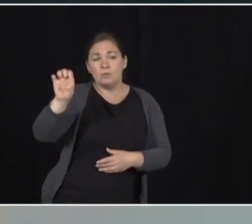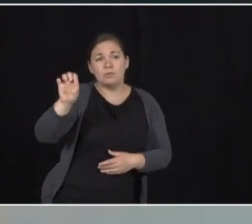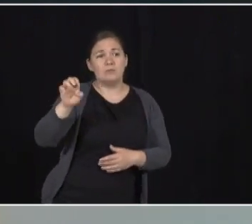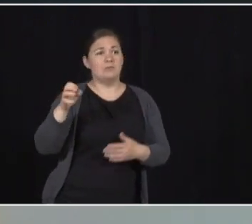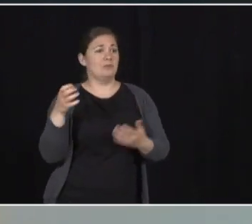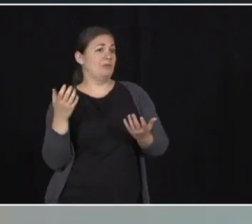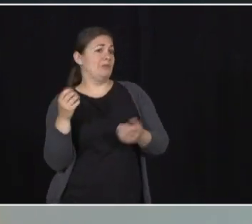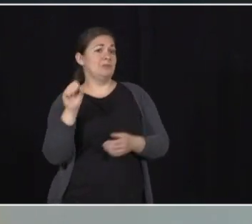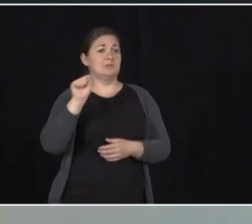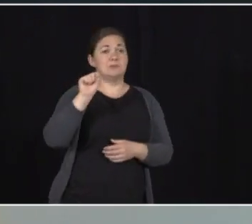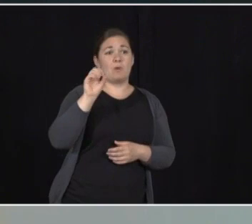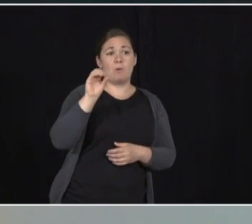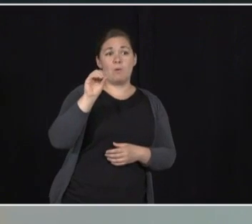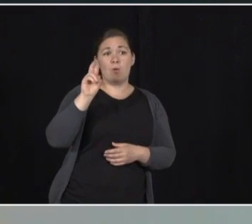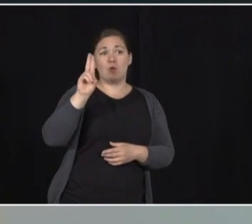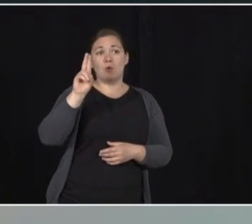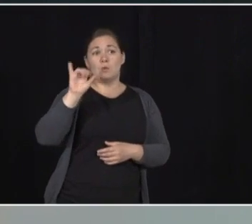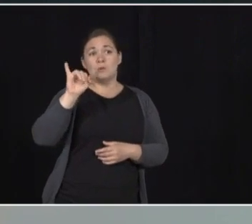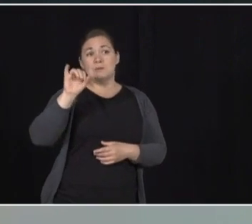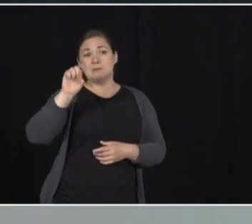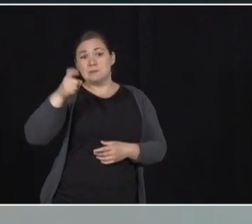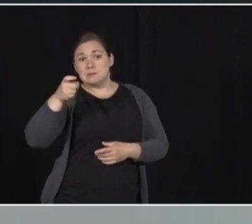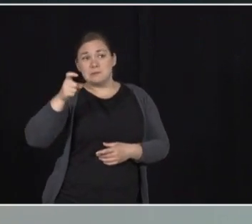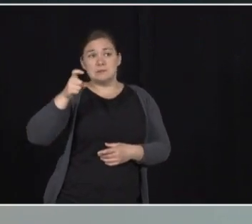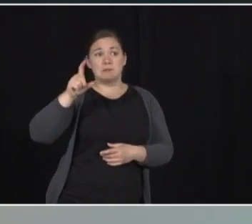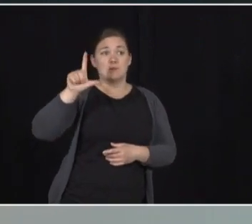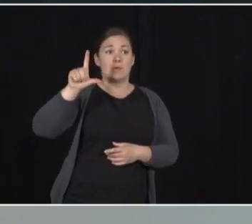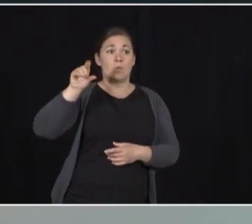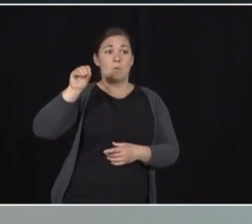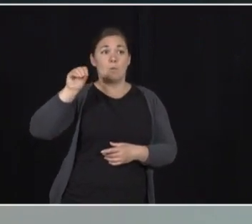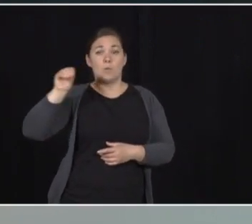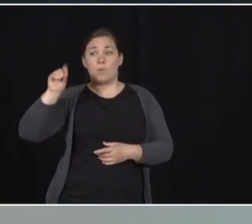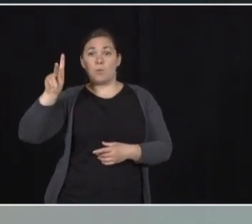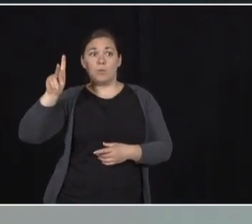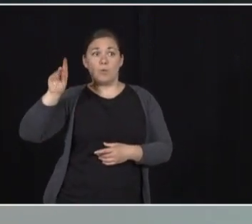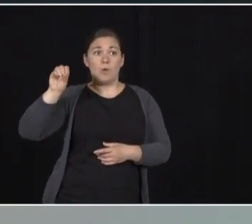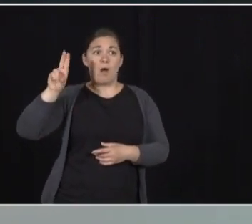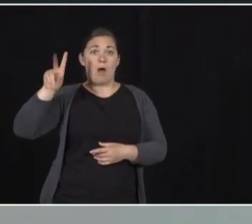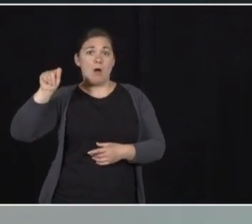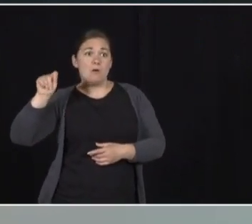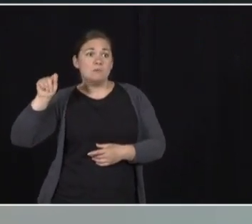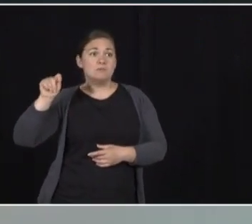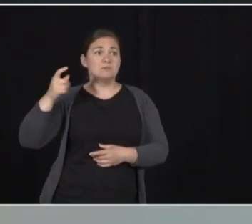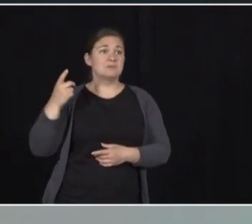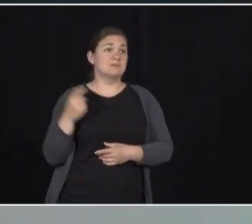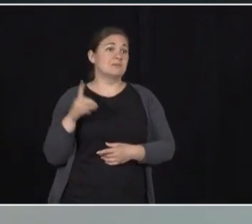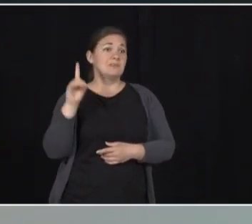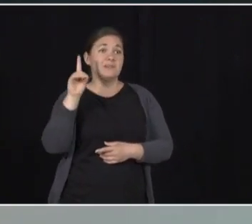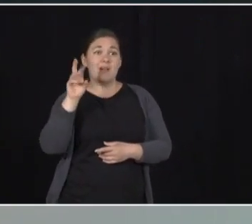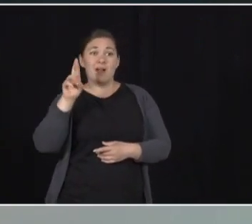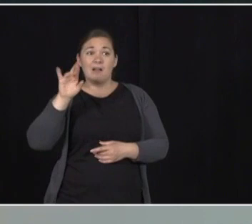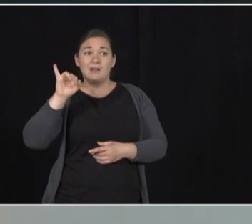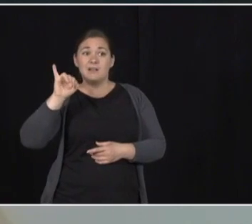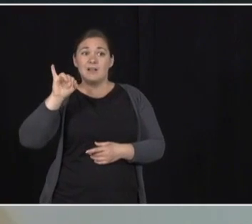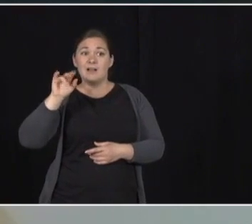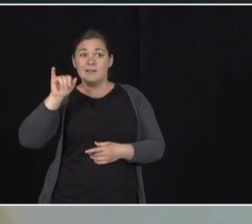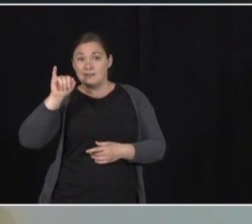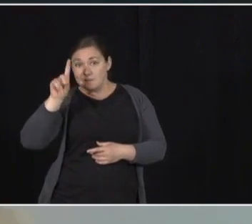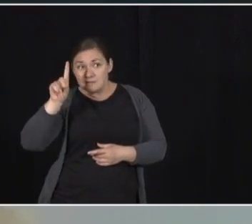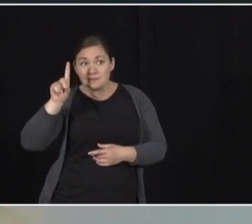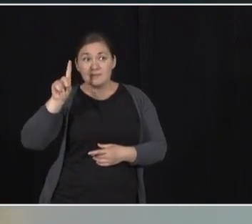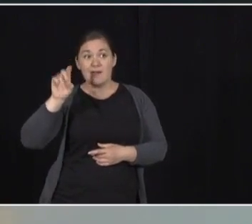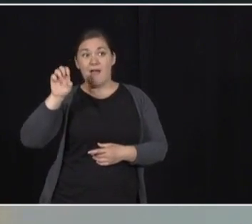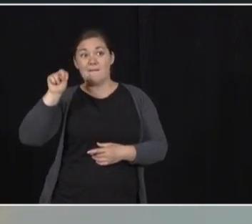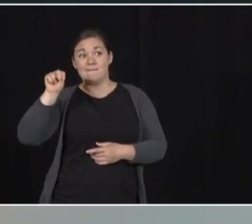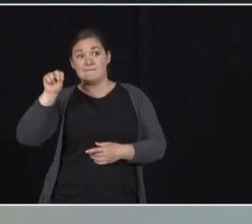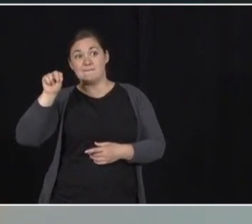Dryden and Port Francis and Atikokan. What can you share with us about plans for that, Minister? Well, first of all, it was high